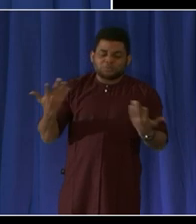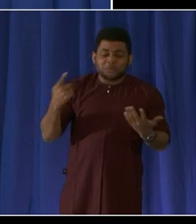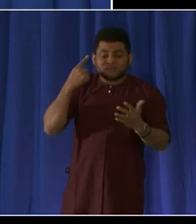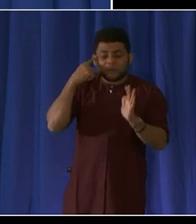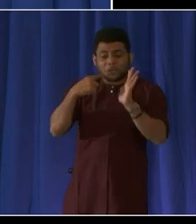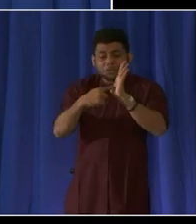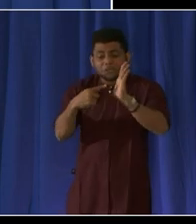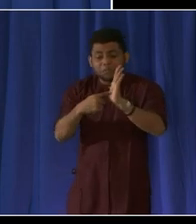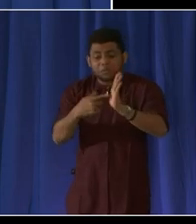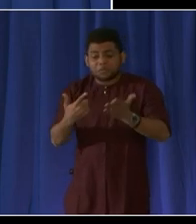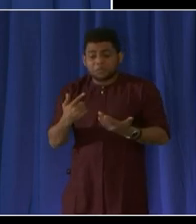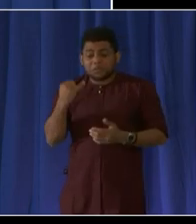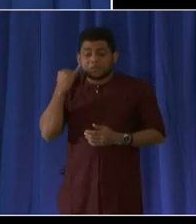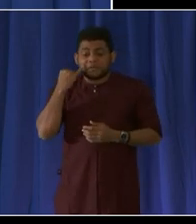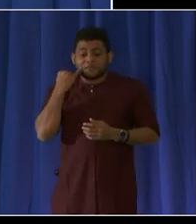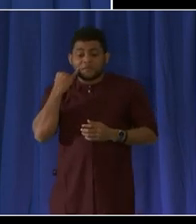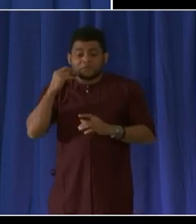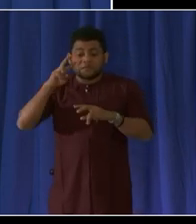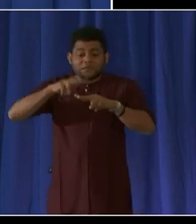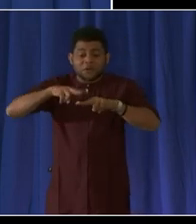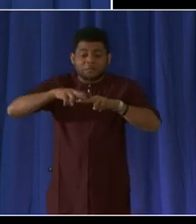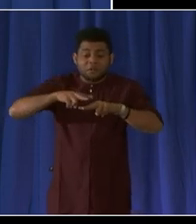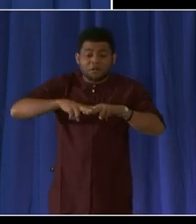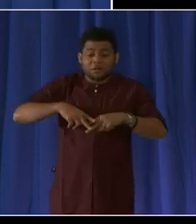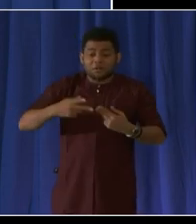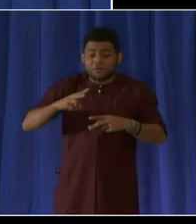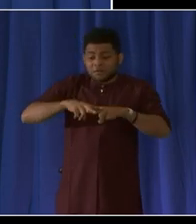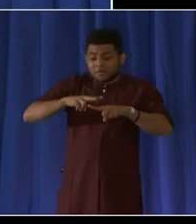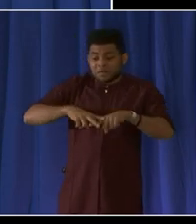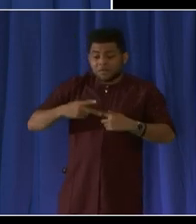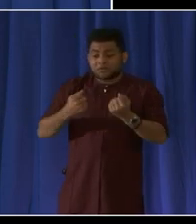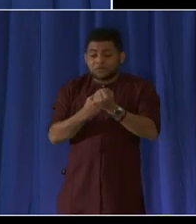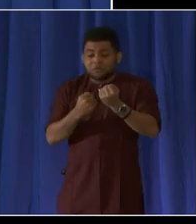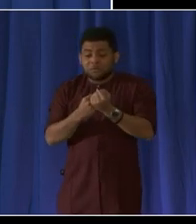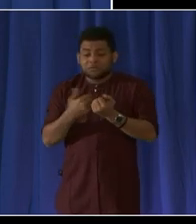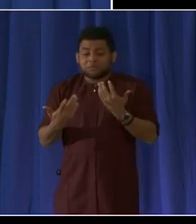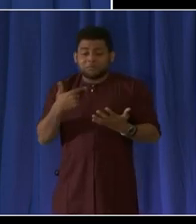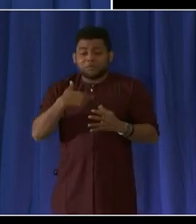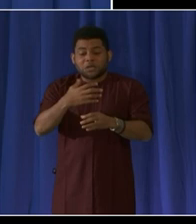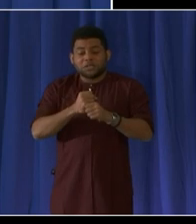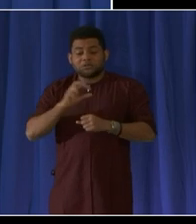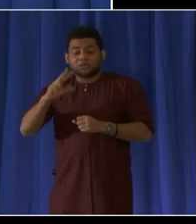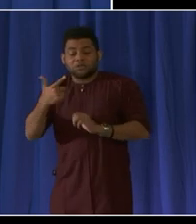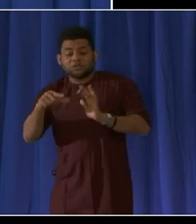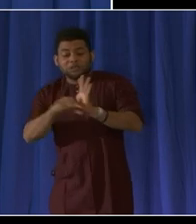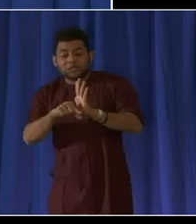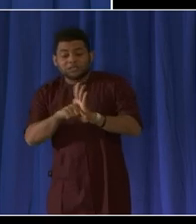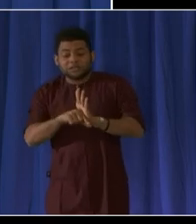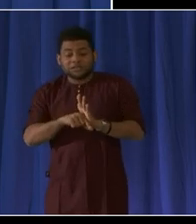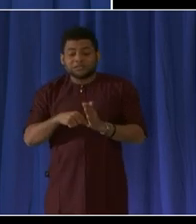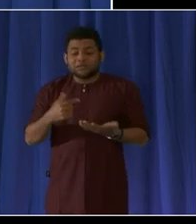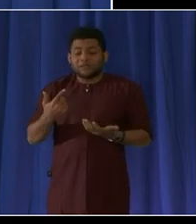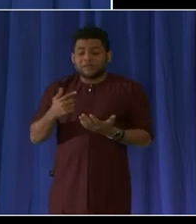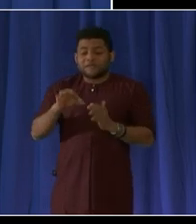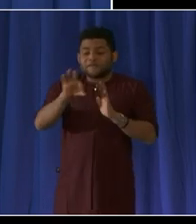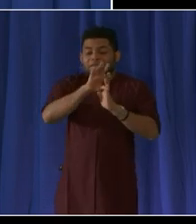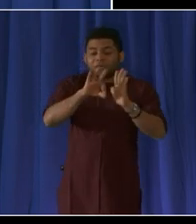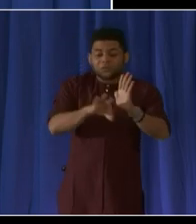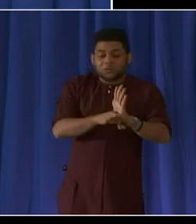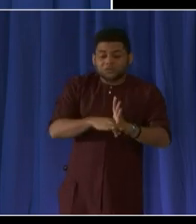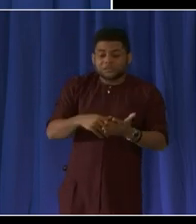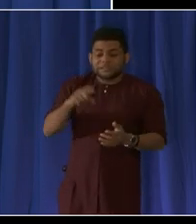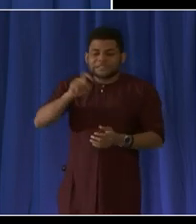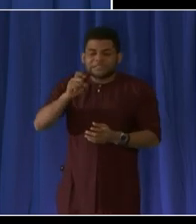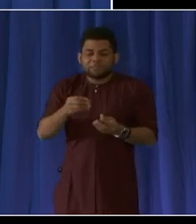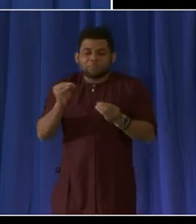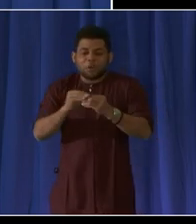examples that are listed here, but vocabulary support that all students might receive, a third grade unit on fraction for all students,